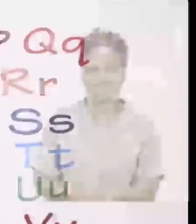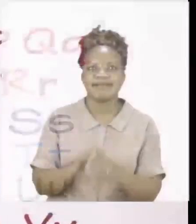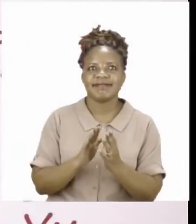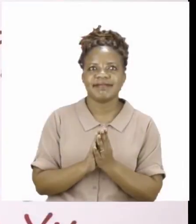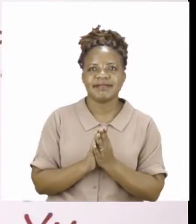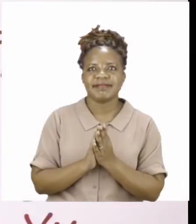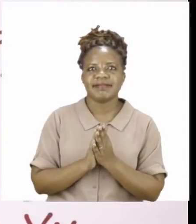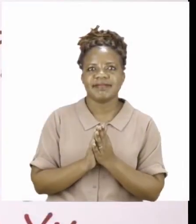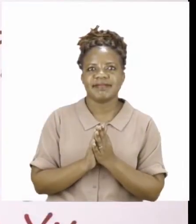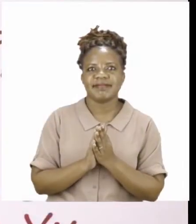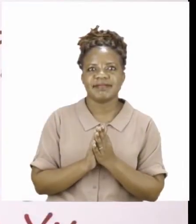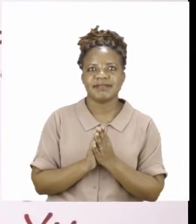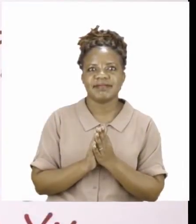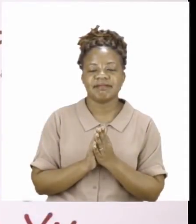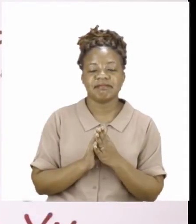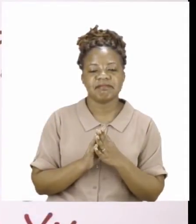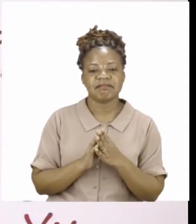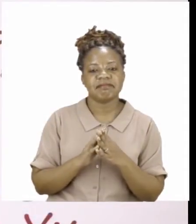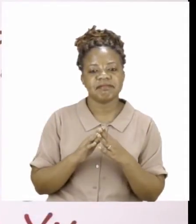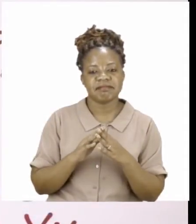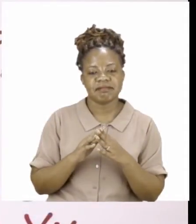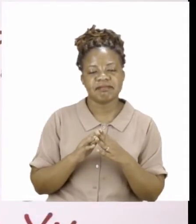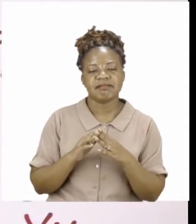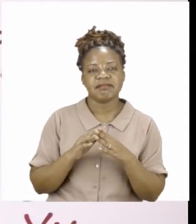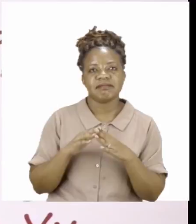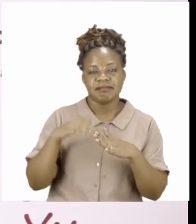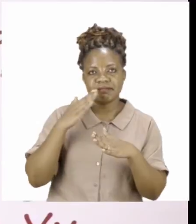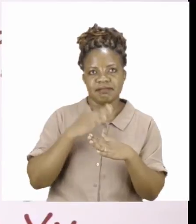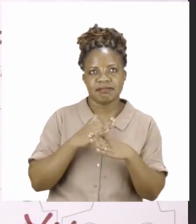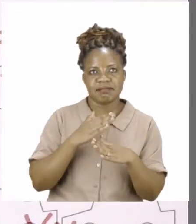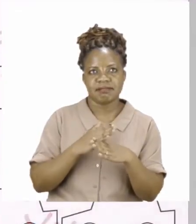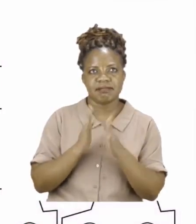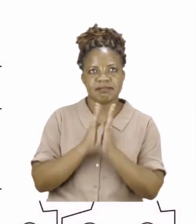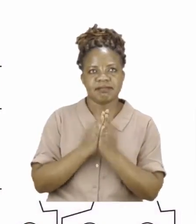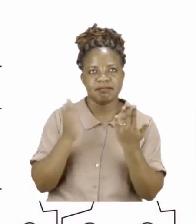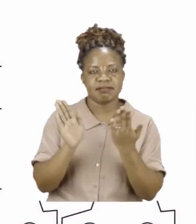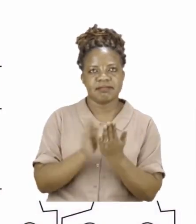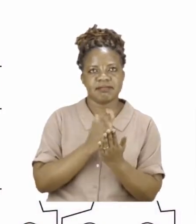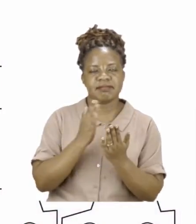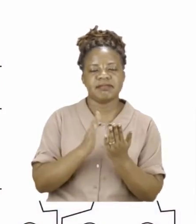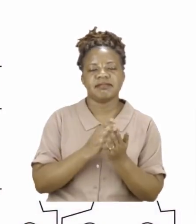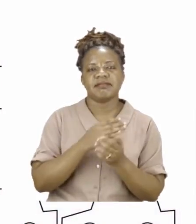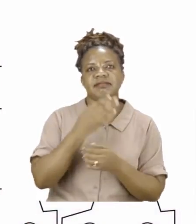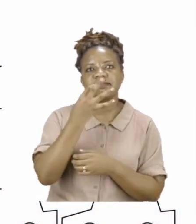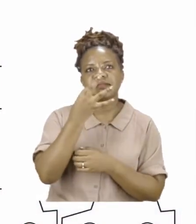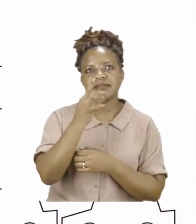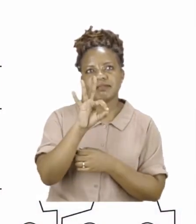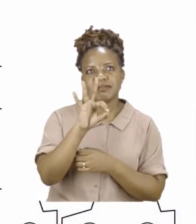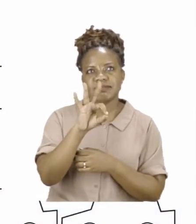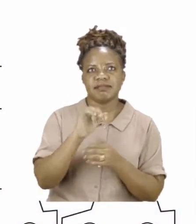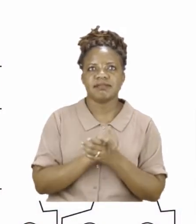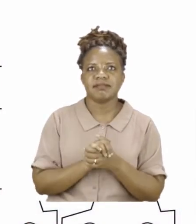For our exercise now, boys and girls, let's turn to page 9. On page 9, we are going